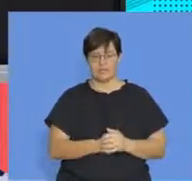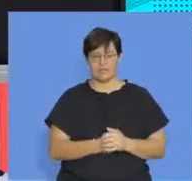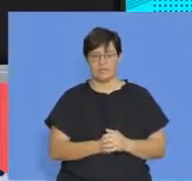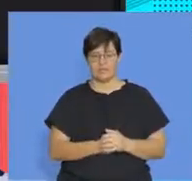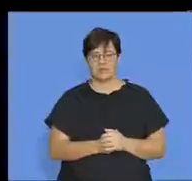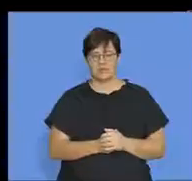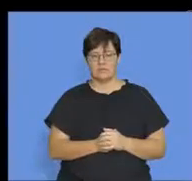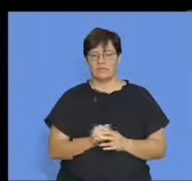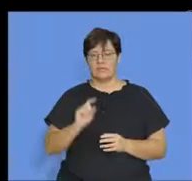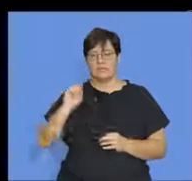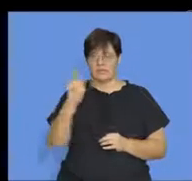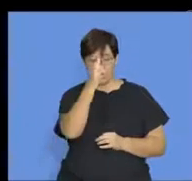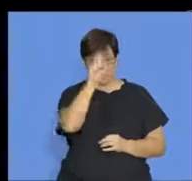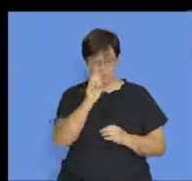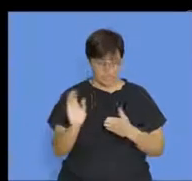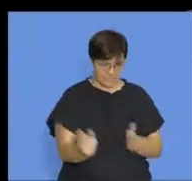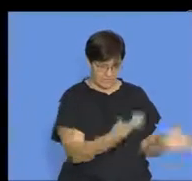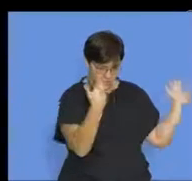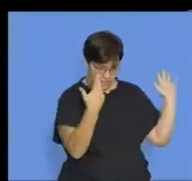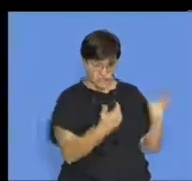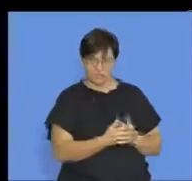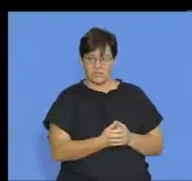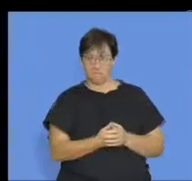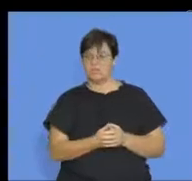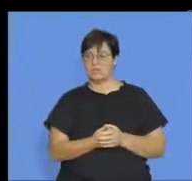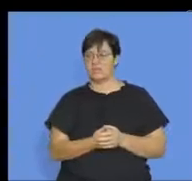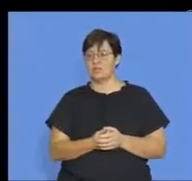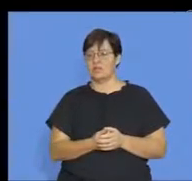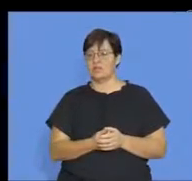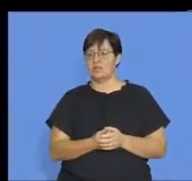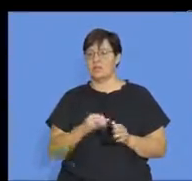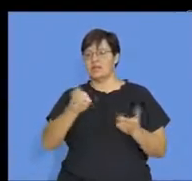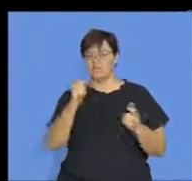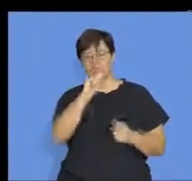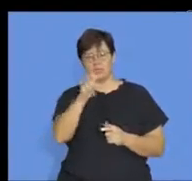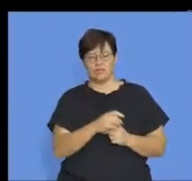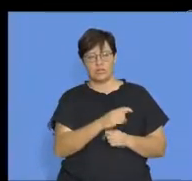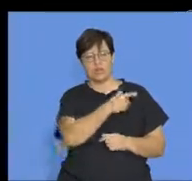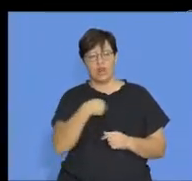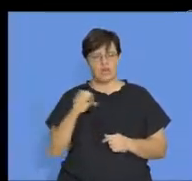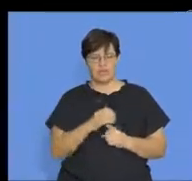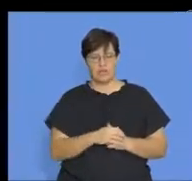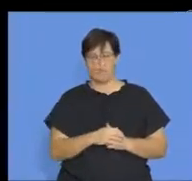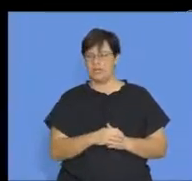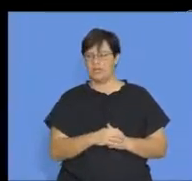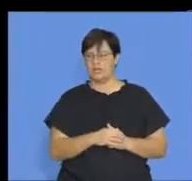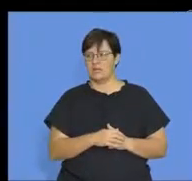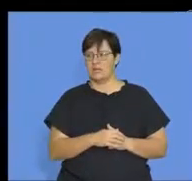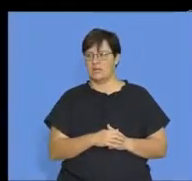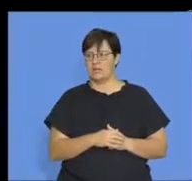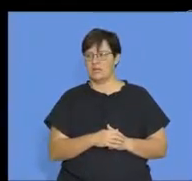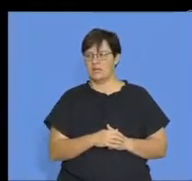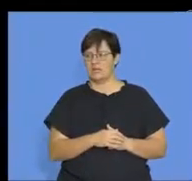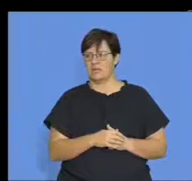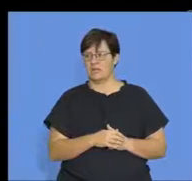Okay, right, so our first question done and dusted. The next question shouldn't take us that long. So for